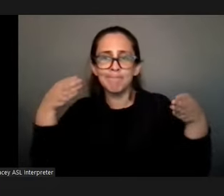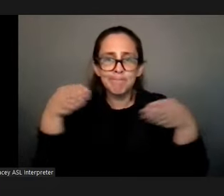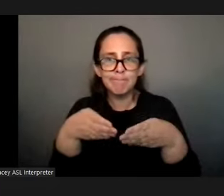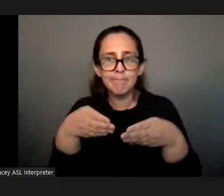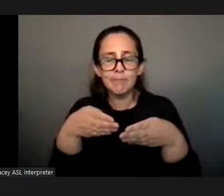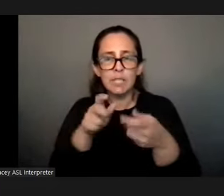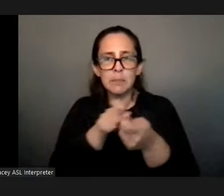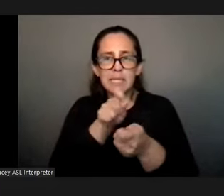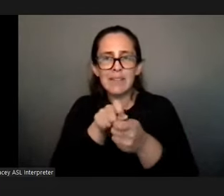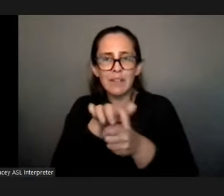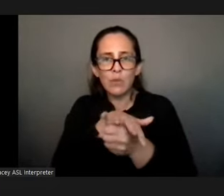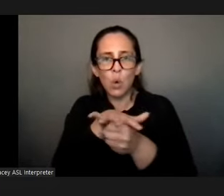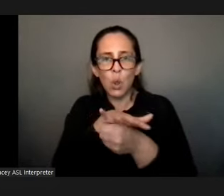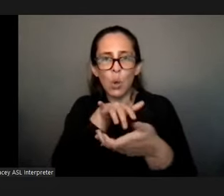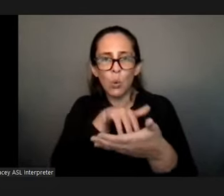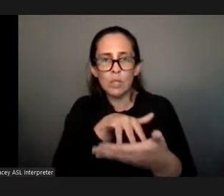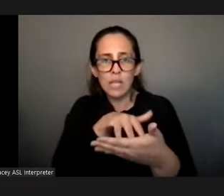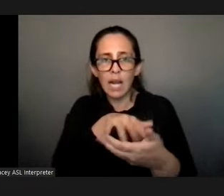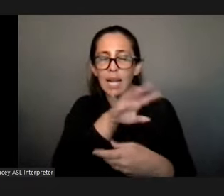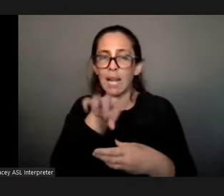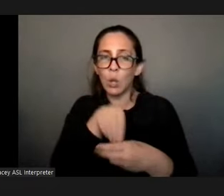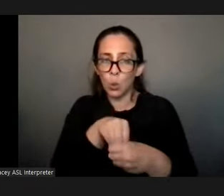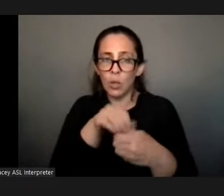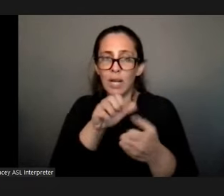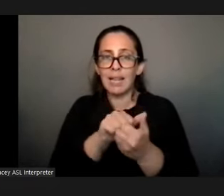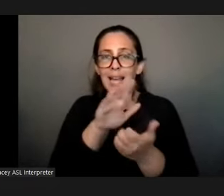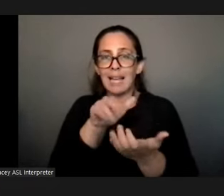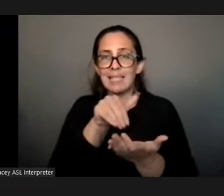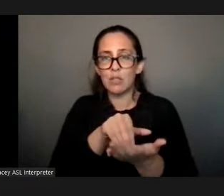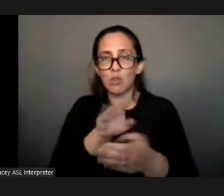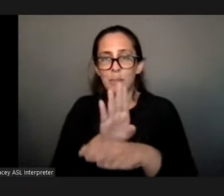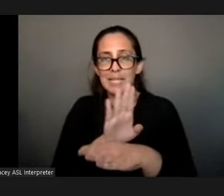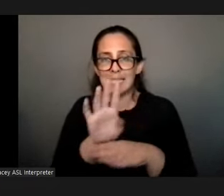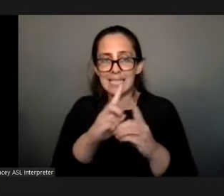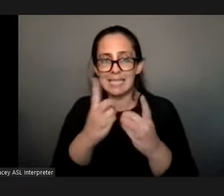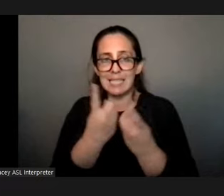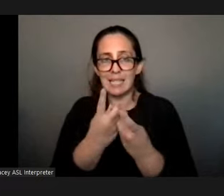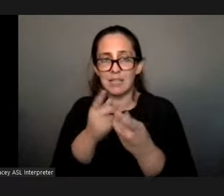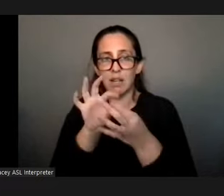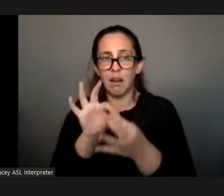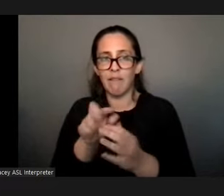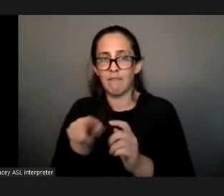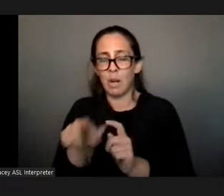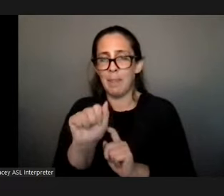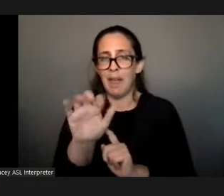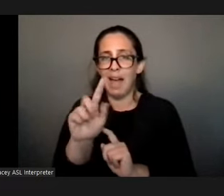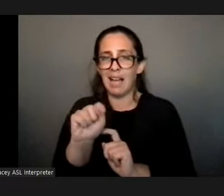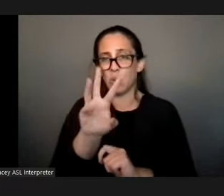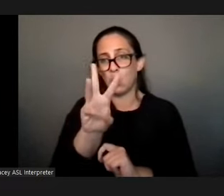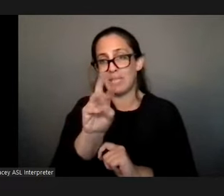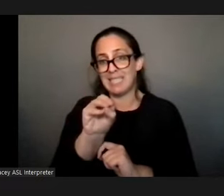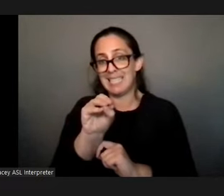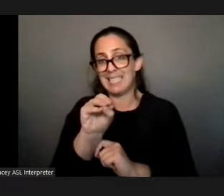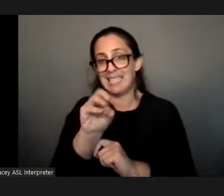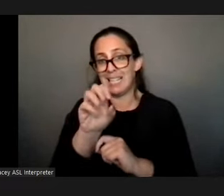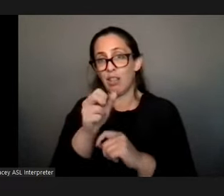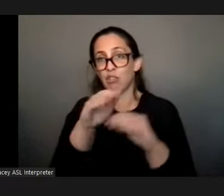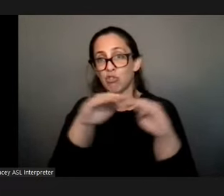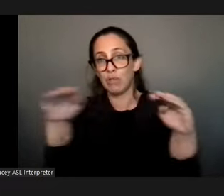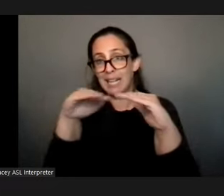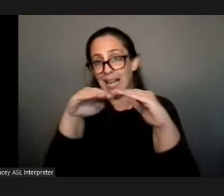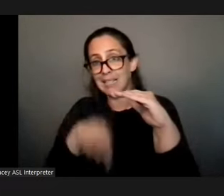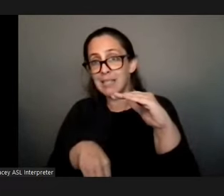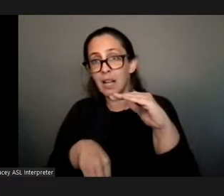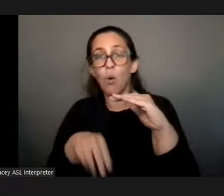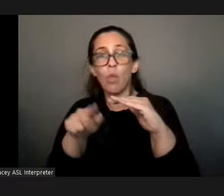areas, including the Central Business District, as defined by the MTA Reform and Traffic Mobility Act, in other words, 60th Street and Inclusive and South, with